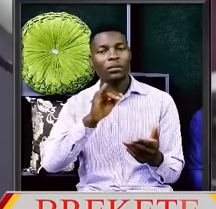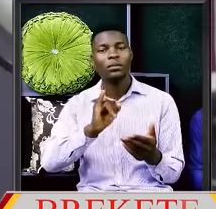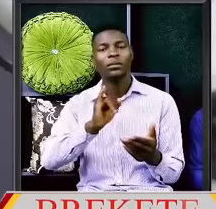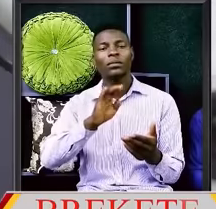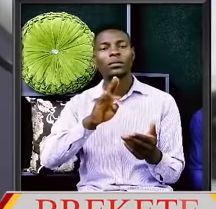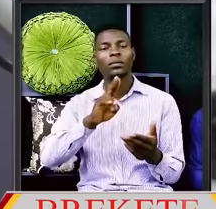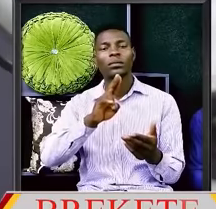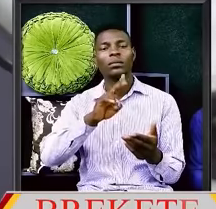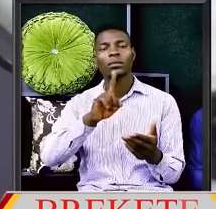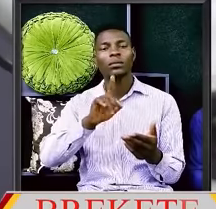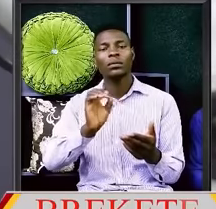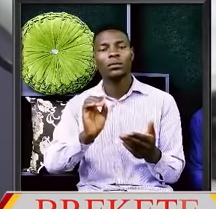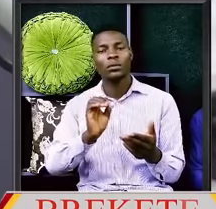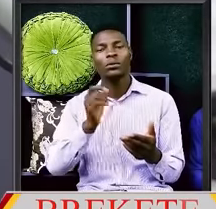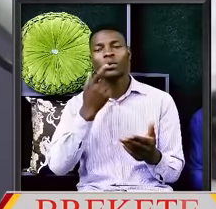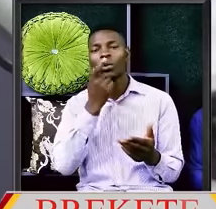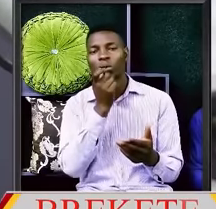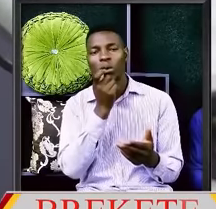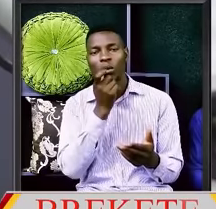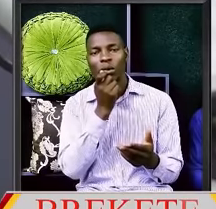Chibuzo who?